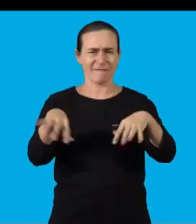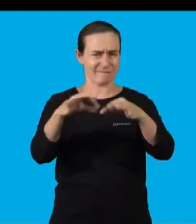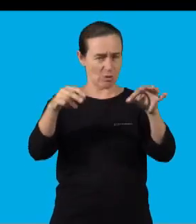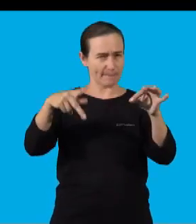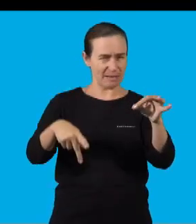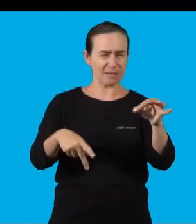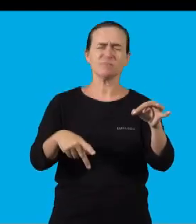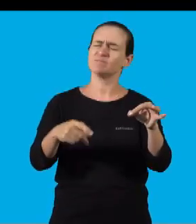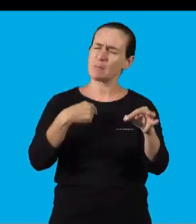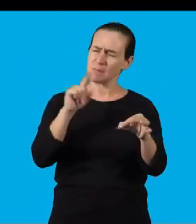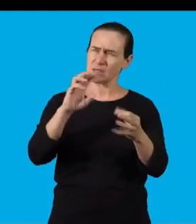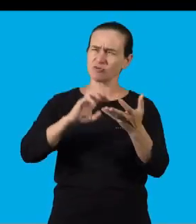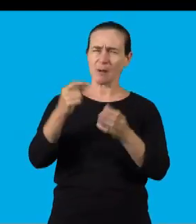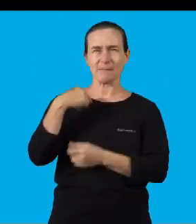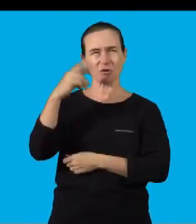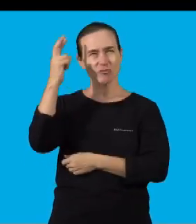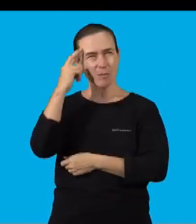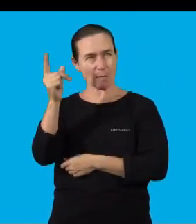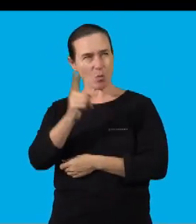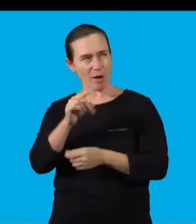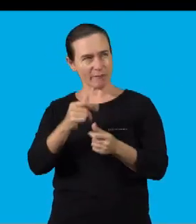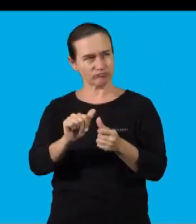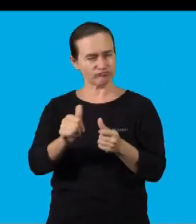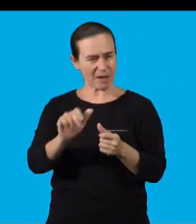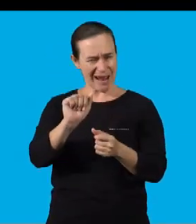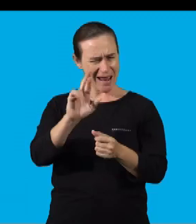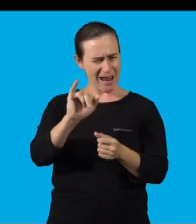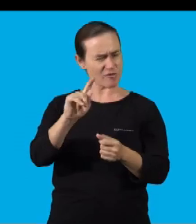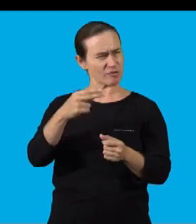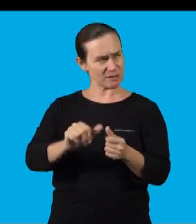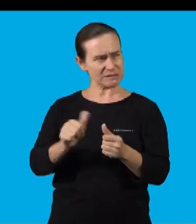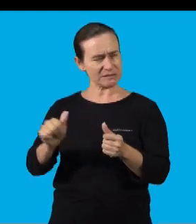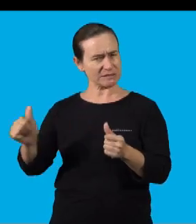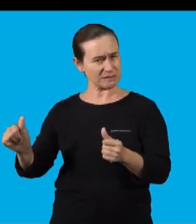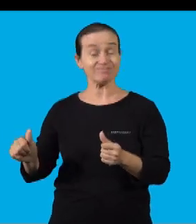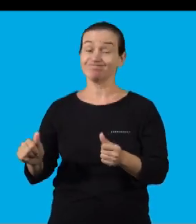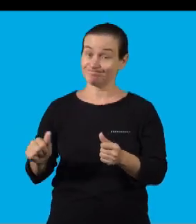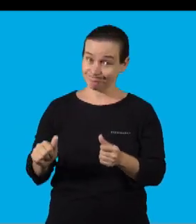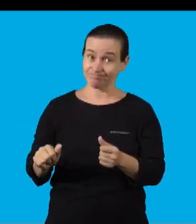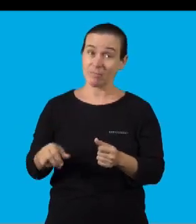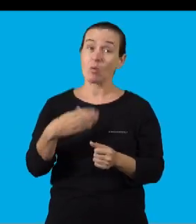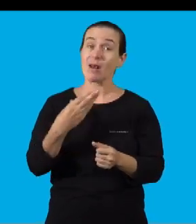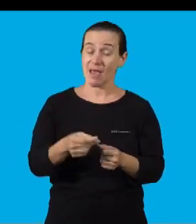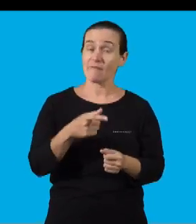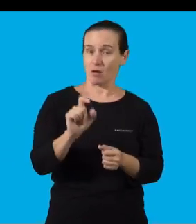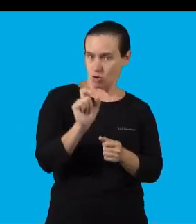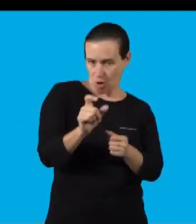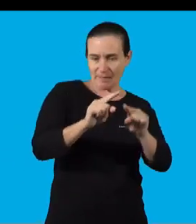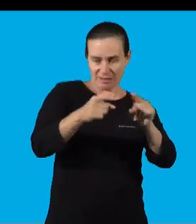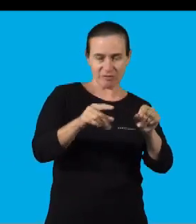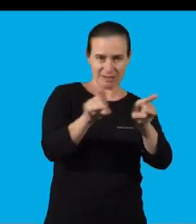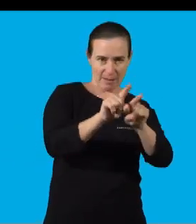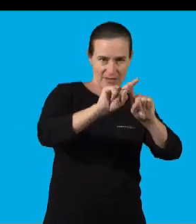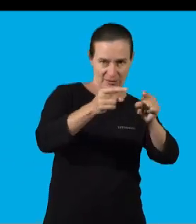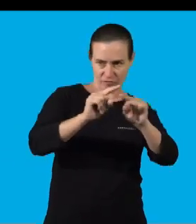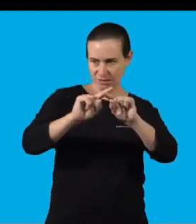p, you need to recall the things that you know about an arithmetic sequence. And that is that with an arithmetic sequence, we do have a common